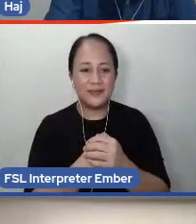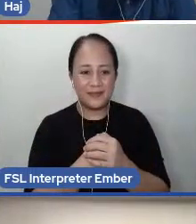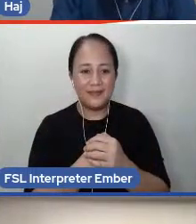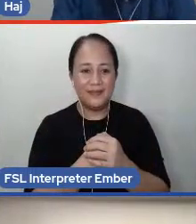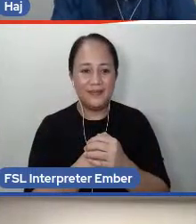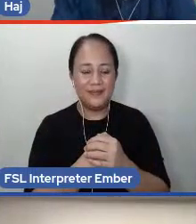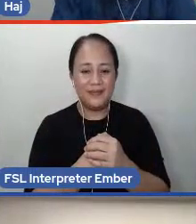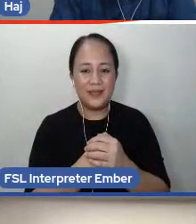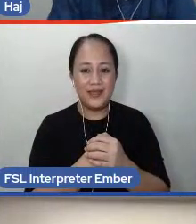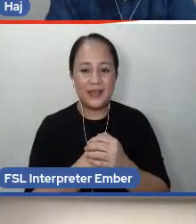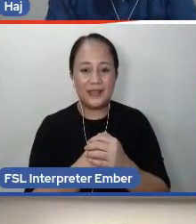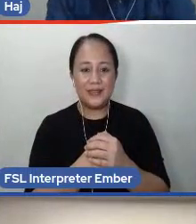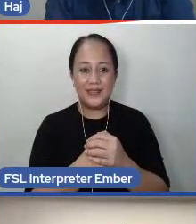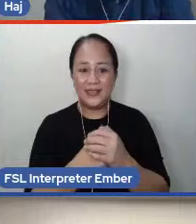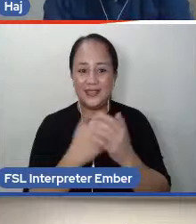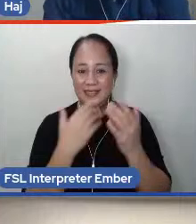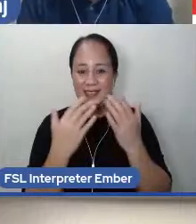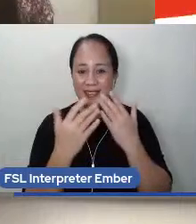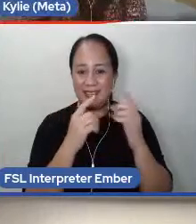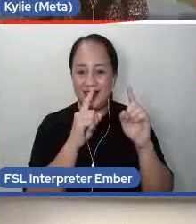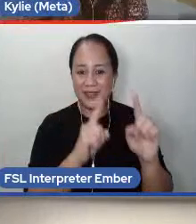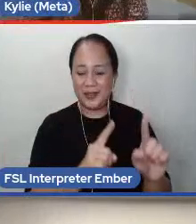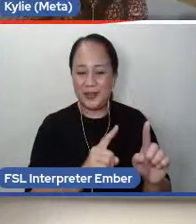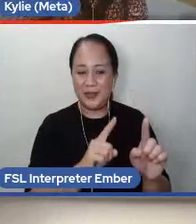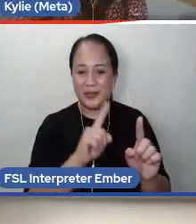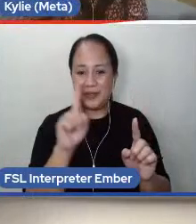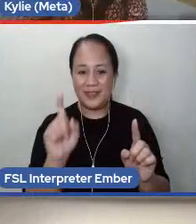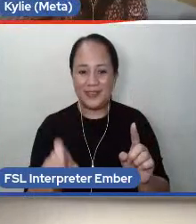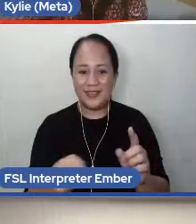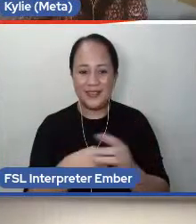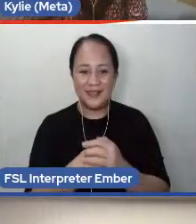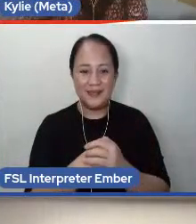Thank you so much, Thank you, Kylie, for answering that question from Kerala.